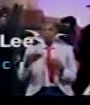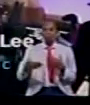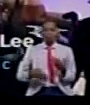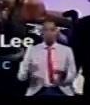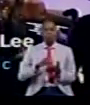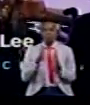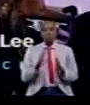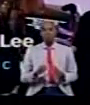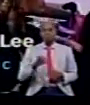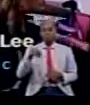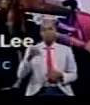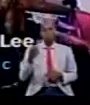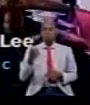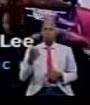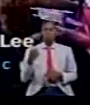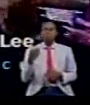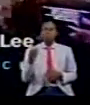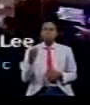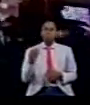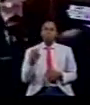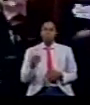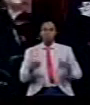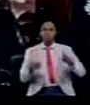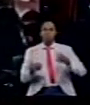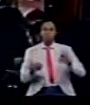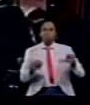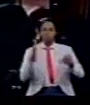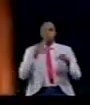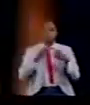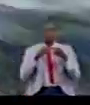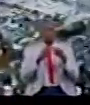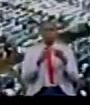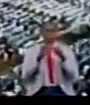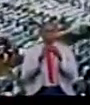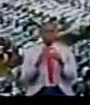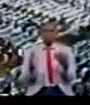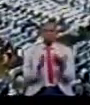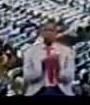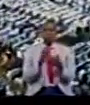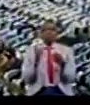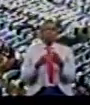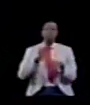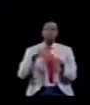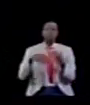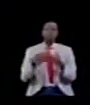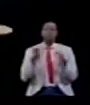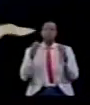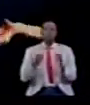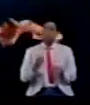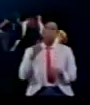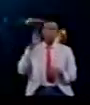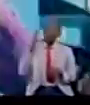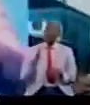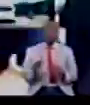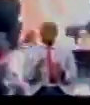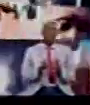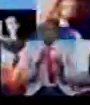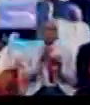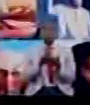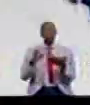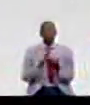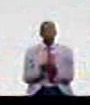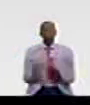Prevail their lives upon their mind, upon their soul tonight in Jesus' name. Amen. Peace, we